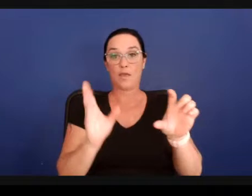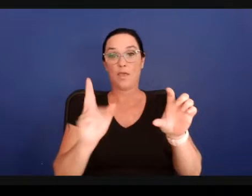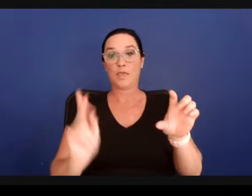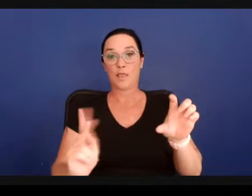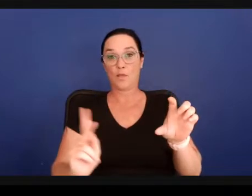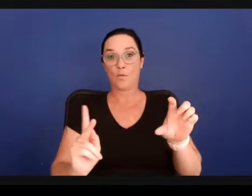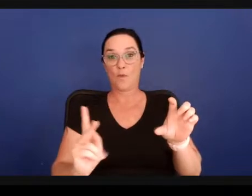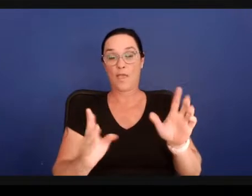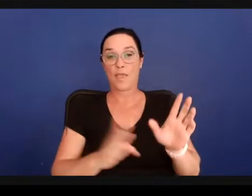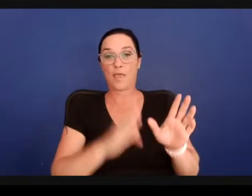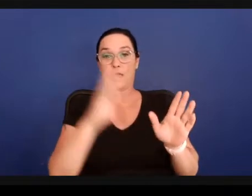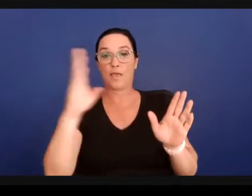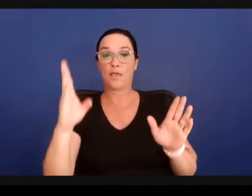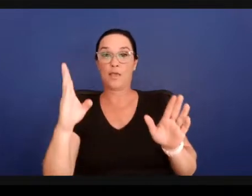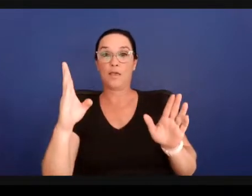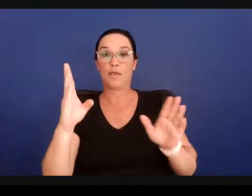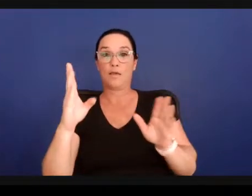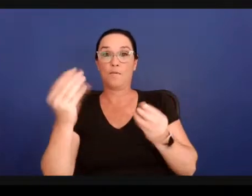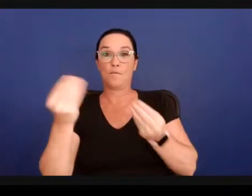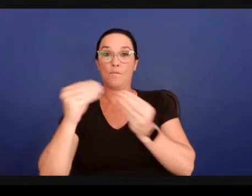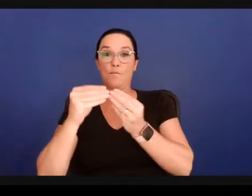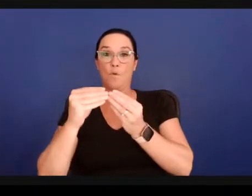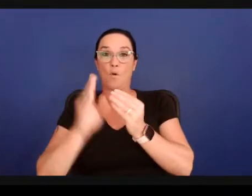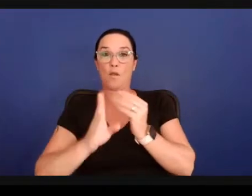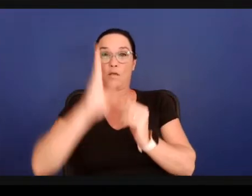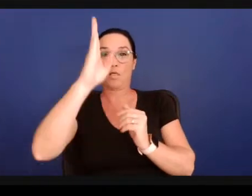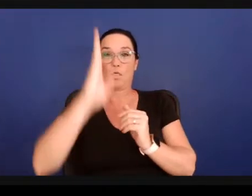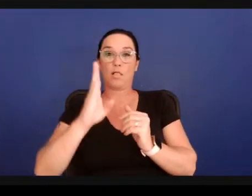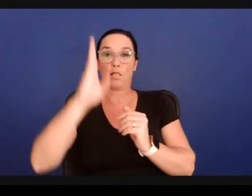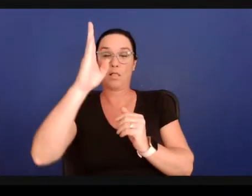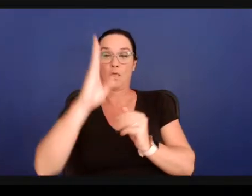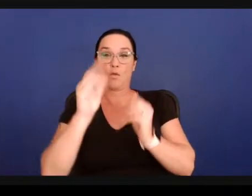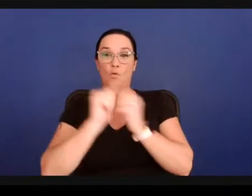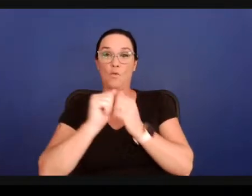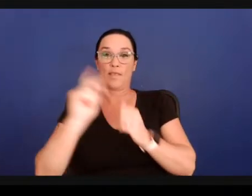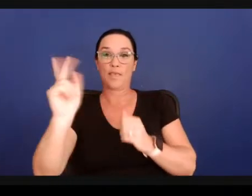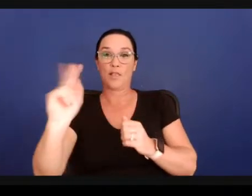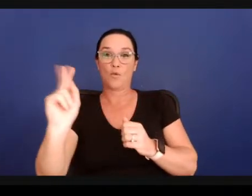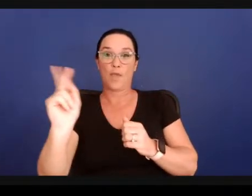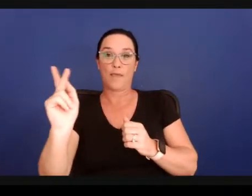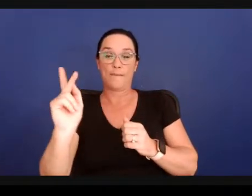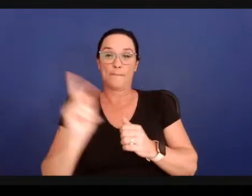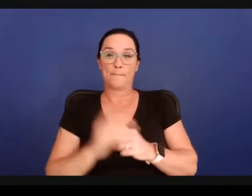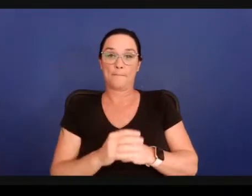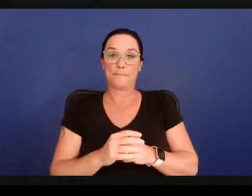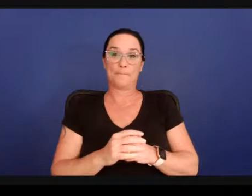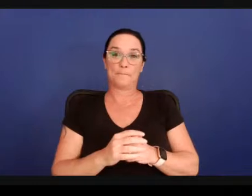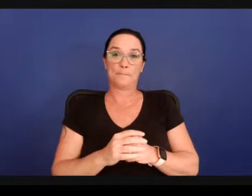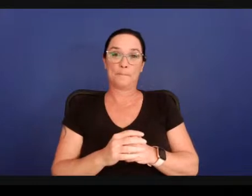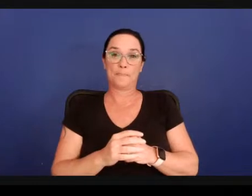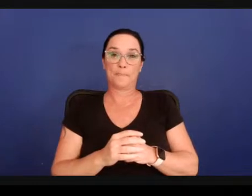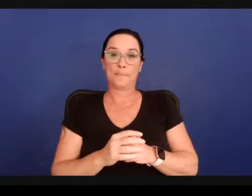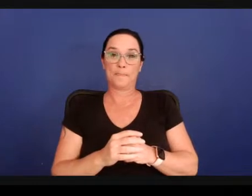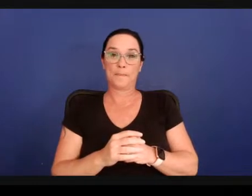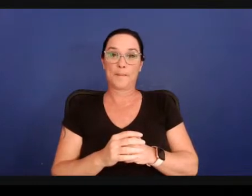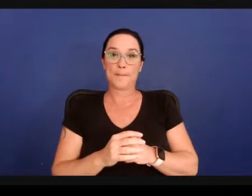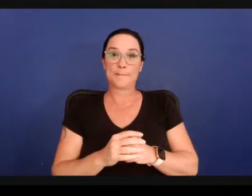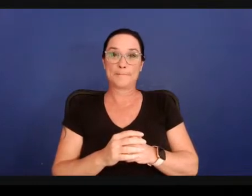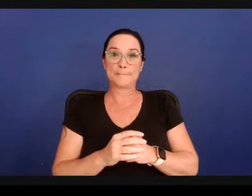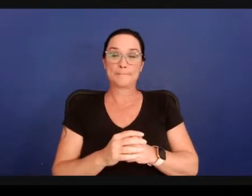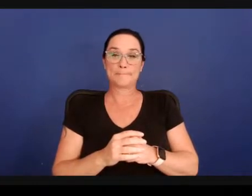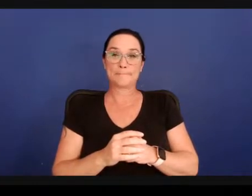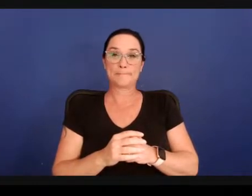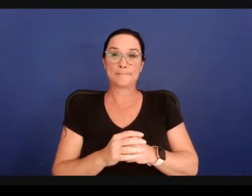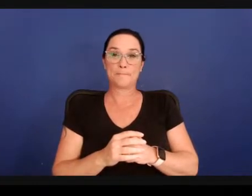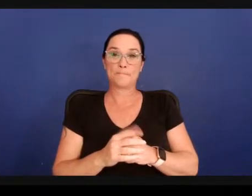patch closer in line with the trend to Kilauea. Something like that, perhaps. Try a question mark on there. Here are